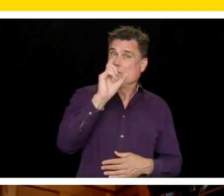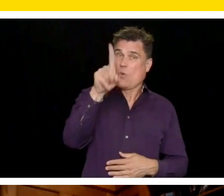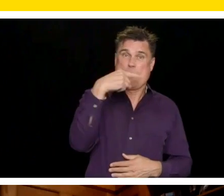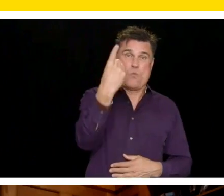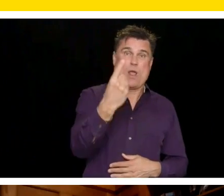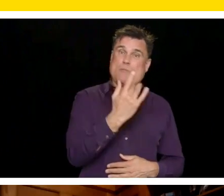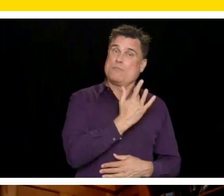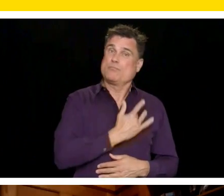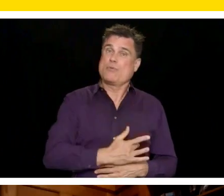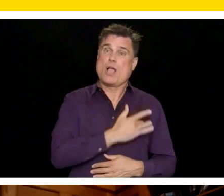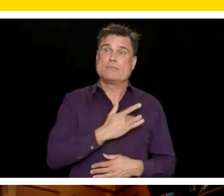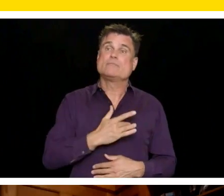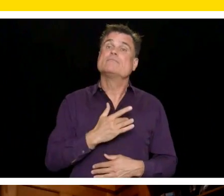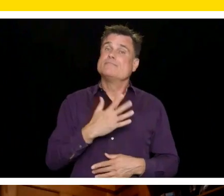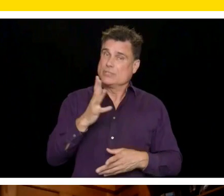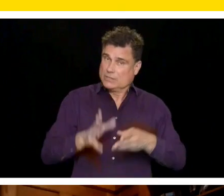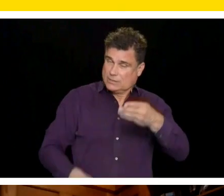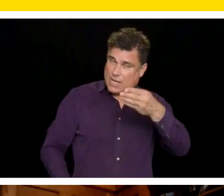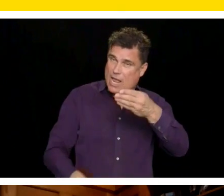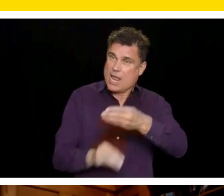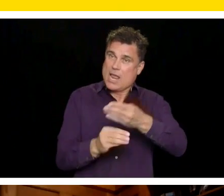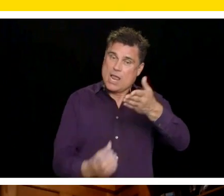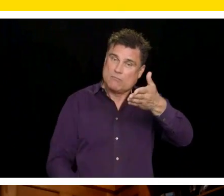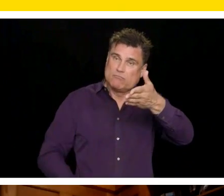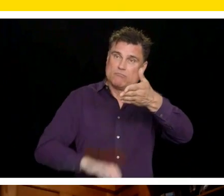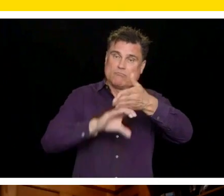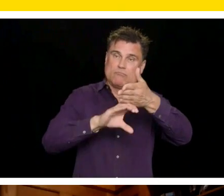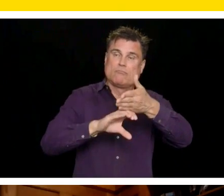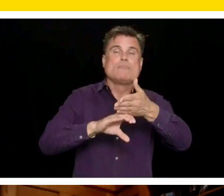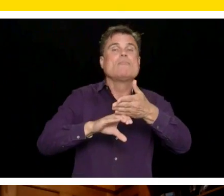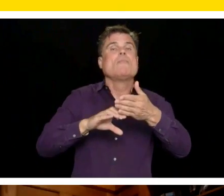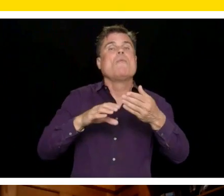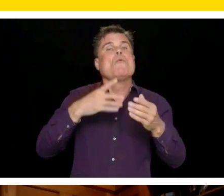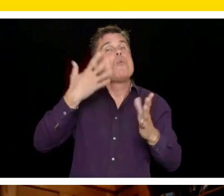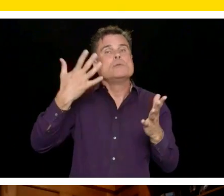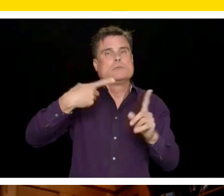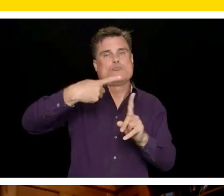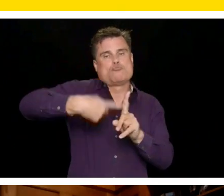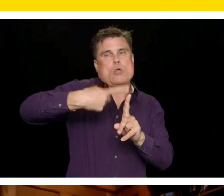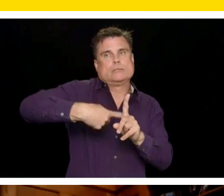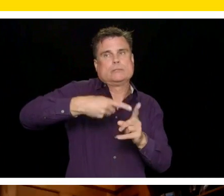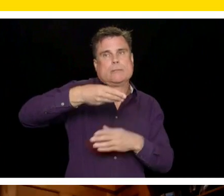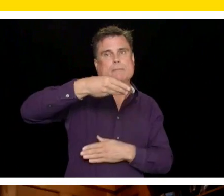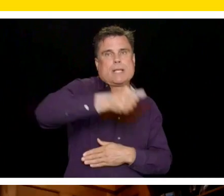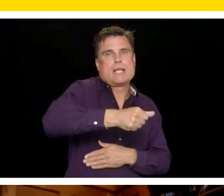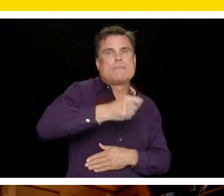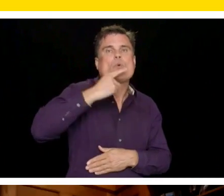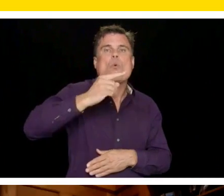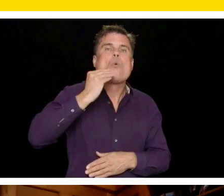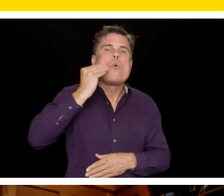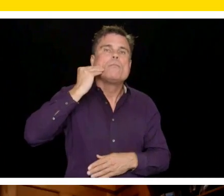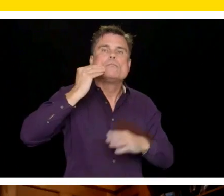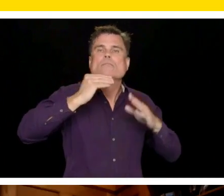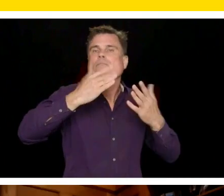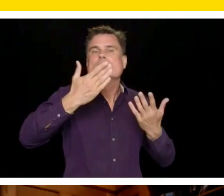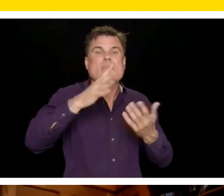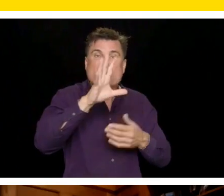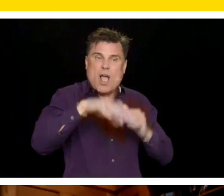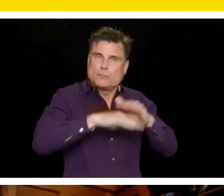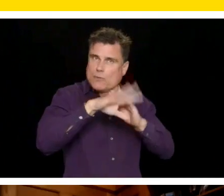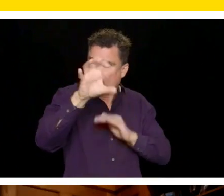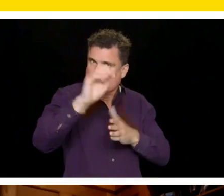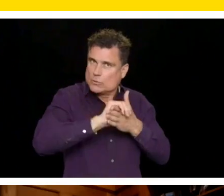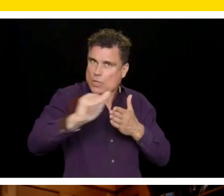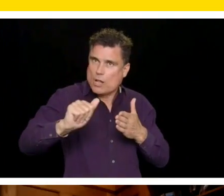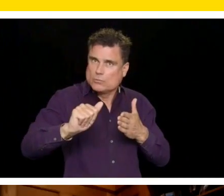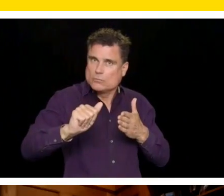for British Columbians who are in need of that. And we did put in $1,000 for emergency